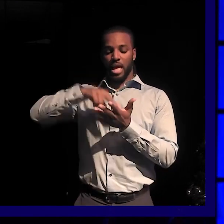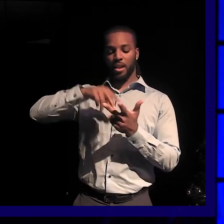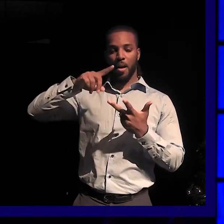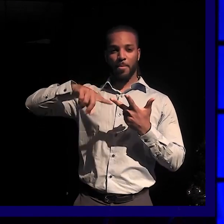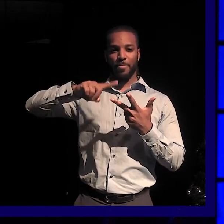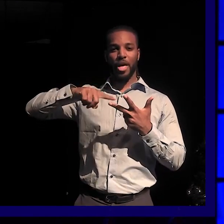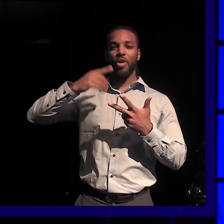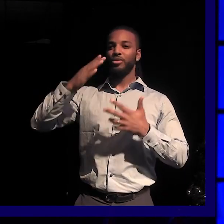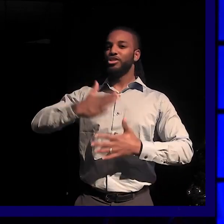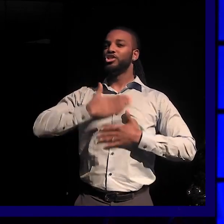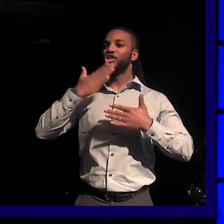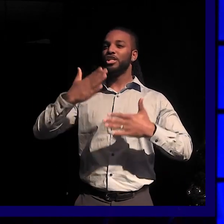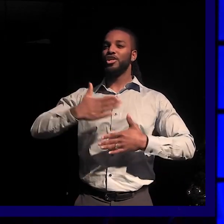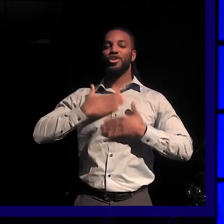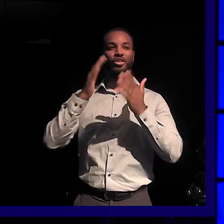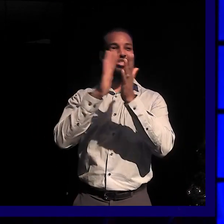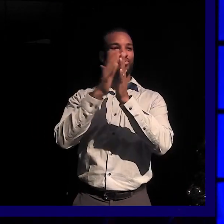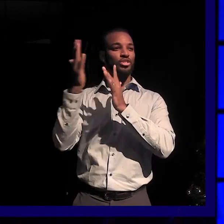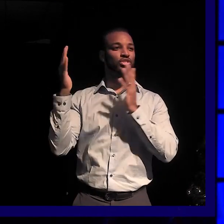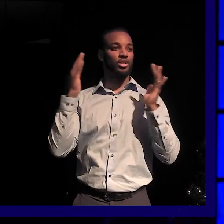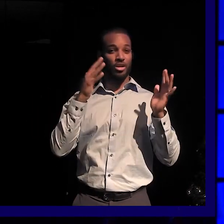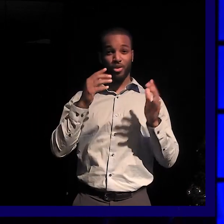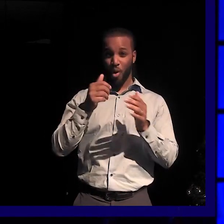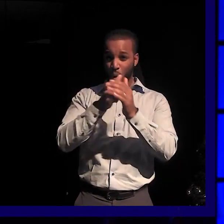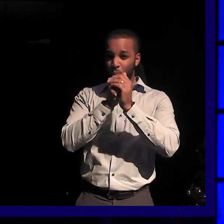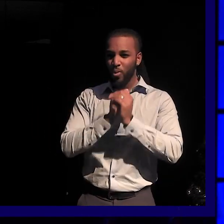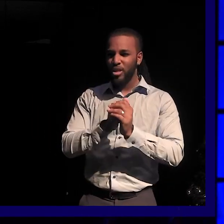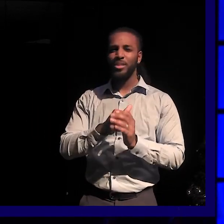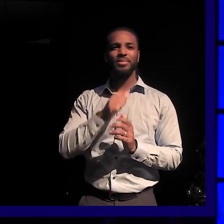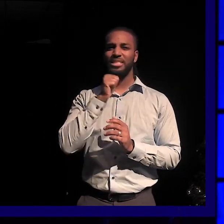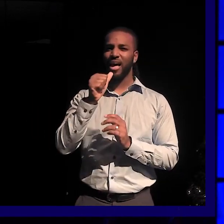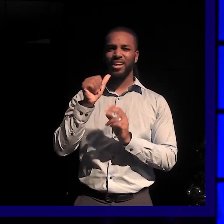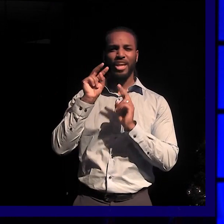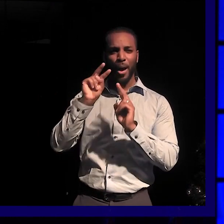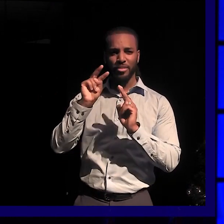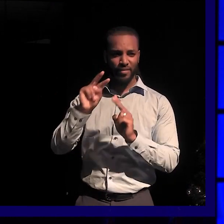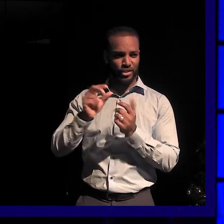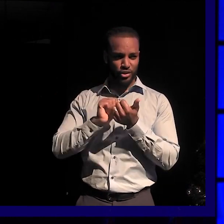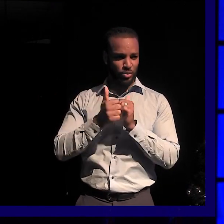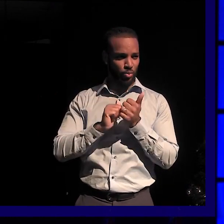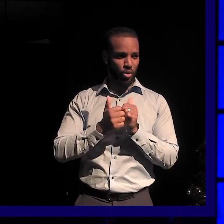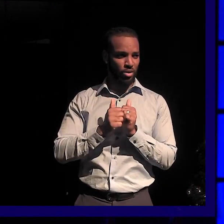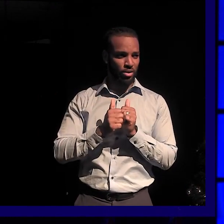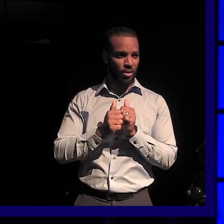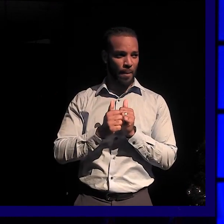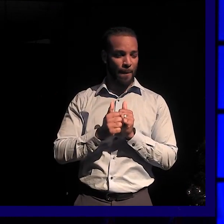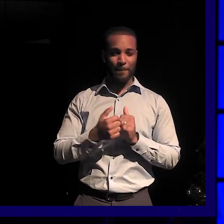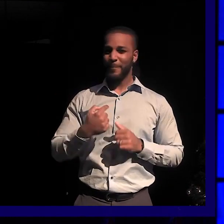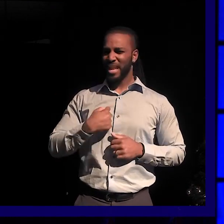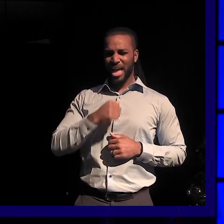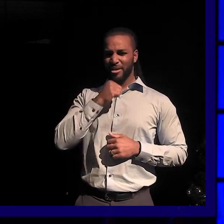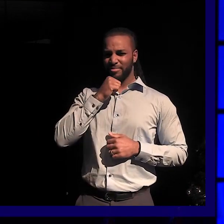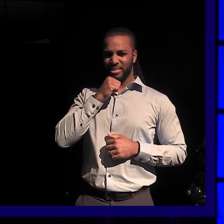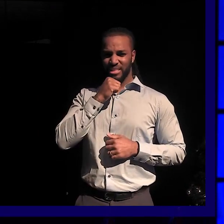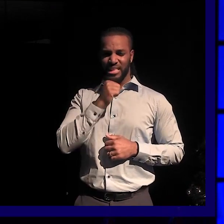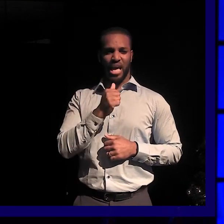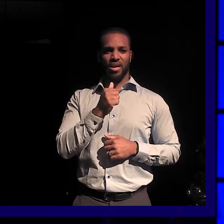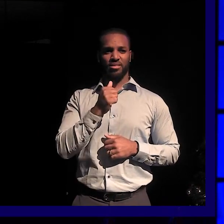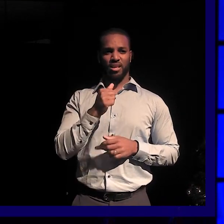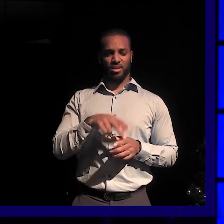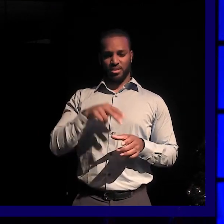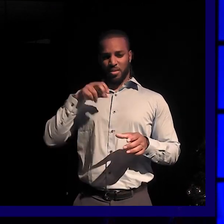cheer. By the way, can I just say, worship is not an observation sport. I am not a demonstrative